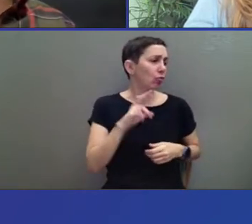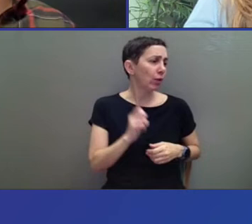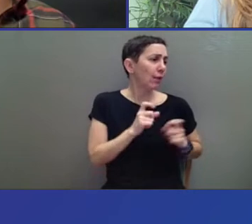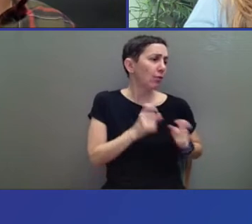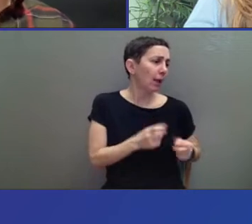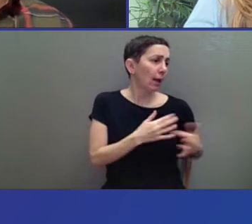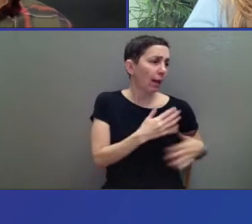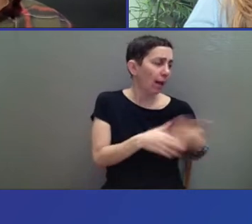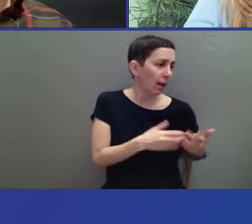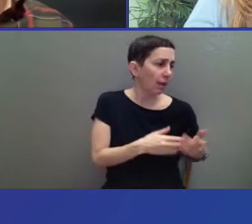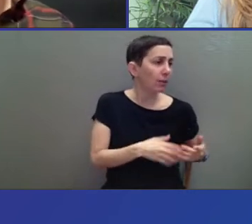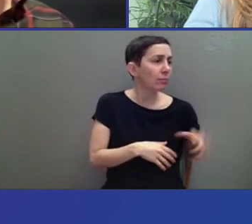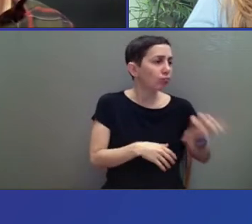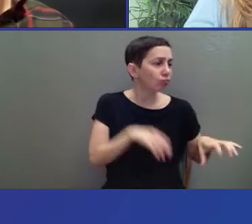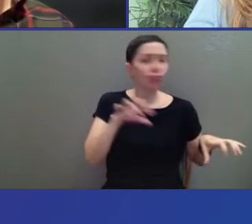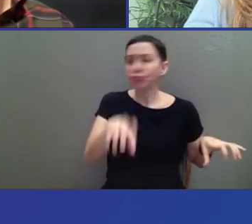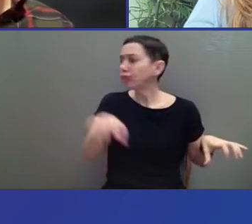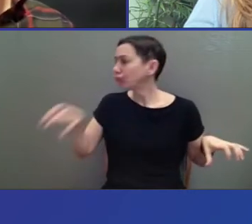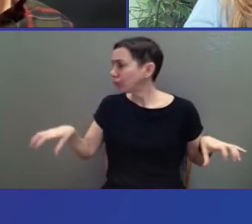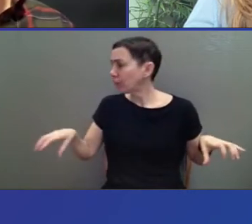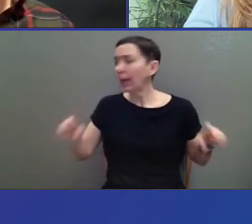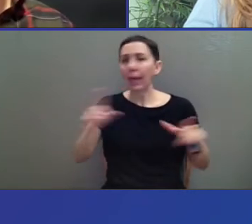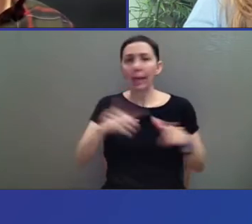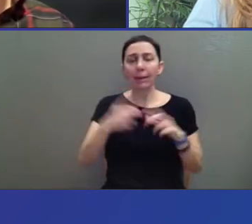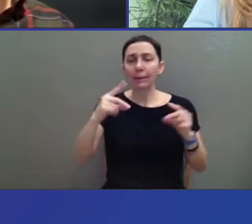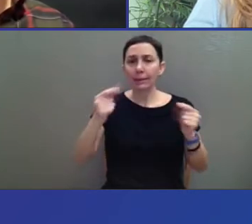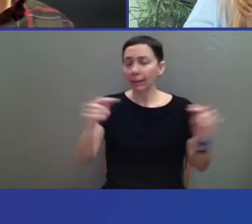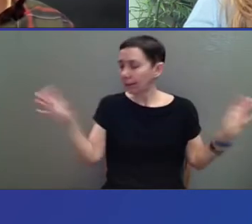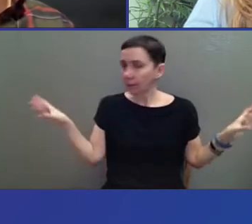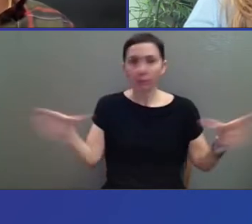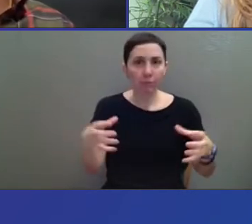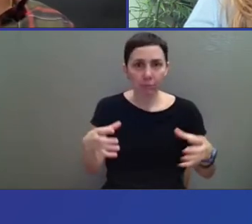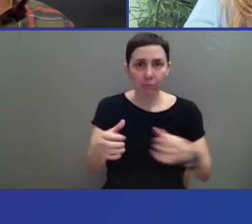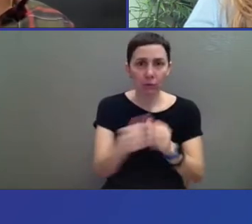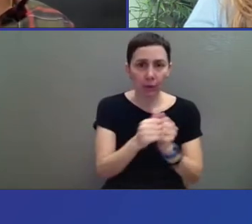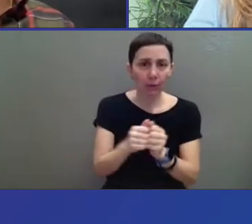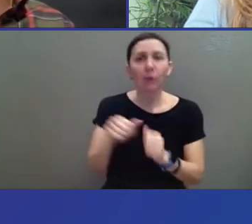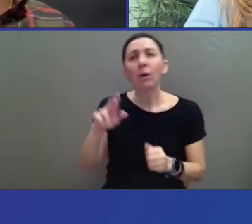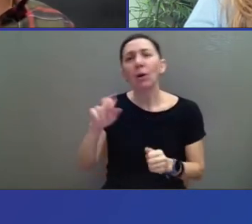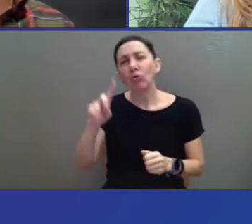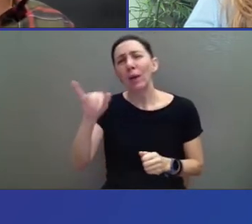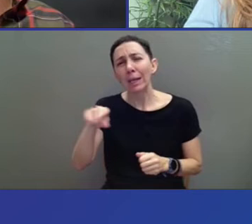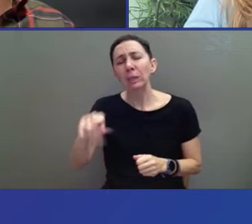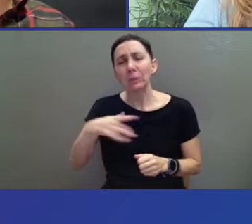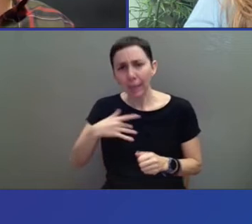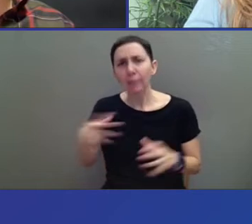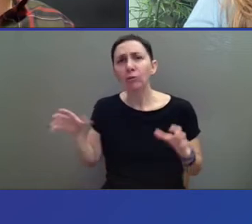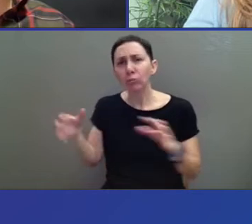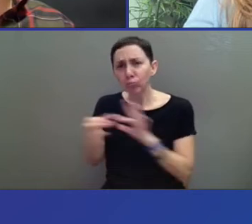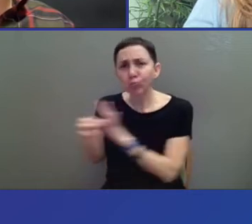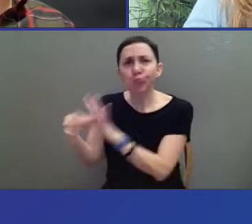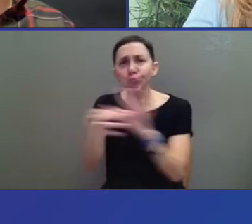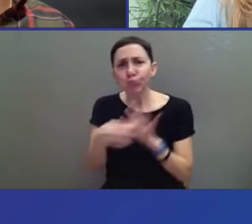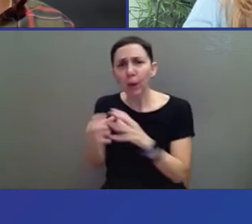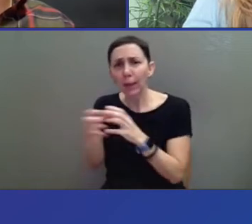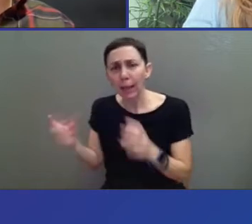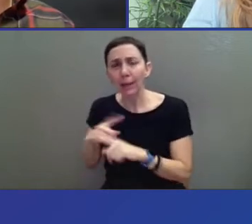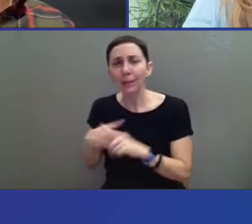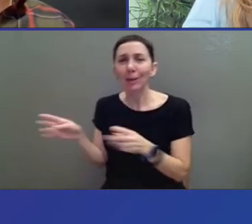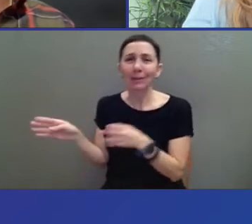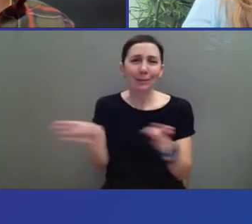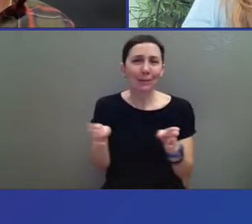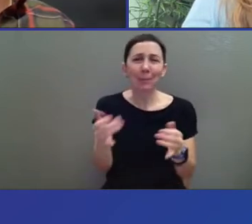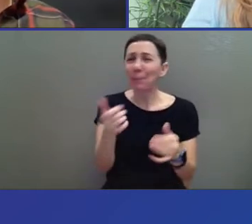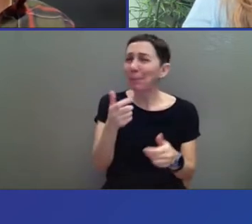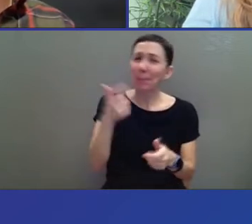to suddenly, and I know not suddenly for you, Randi, but at a different scale, moving into this kind of